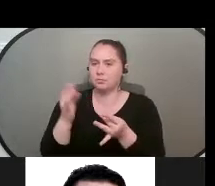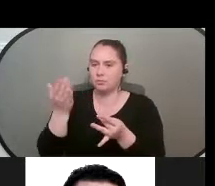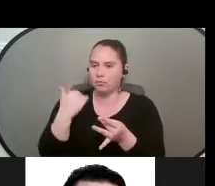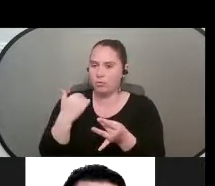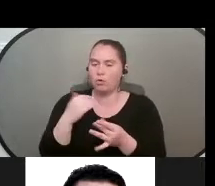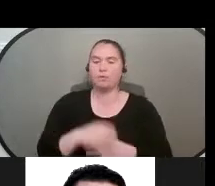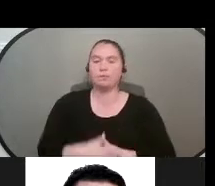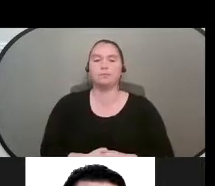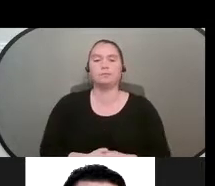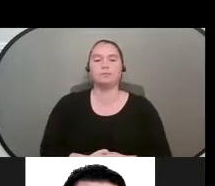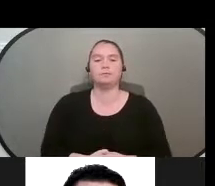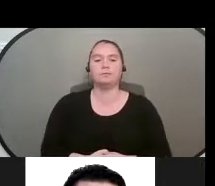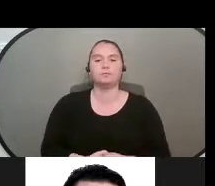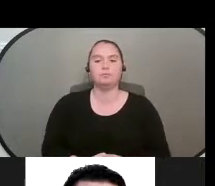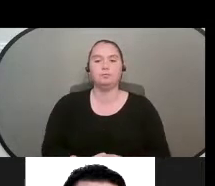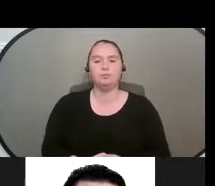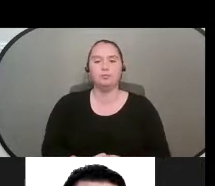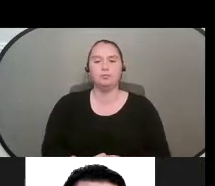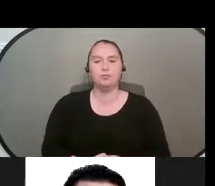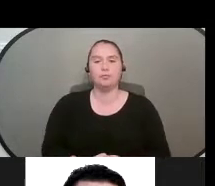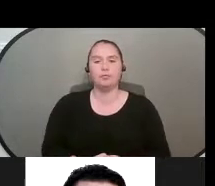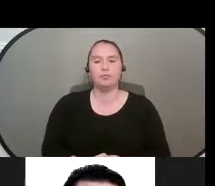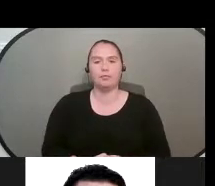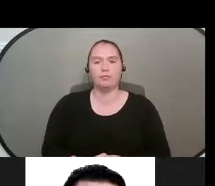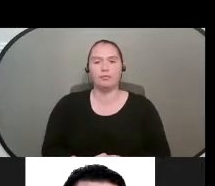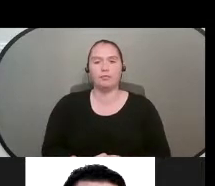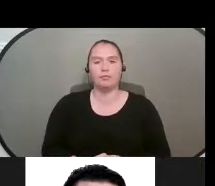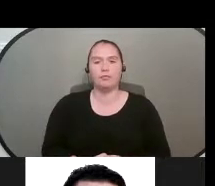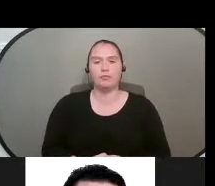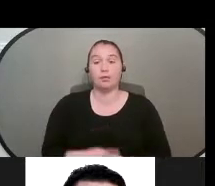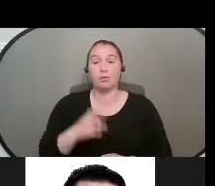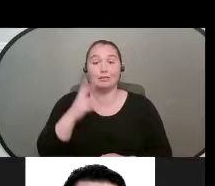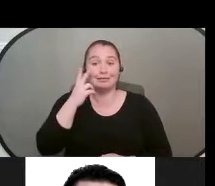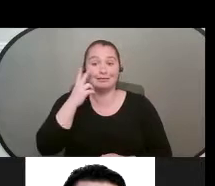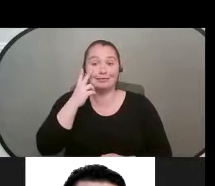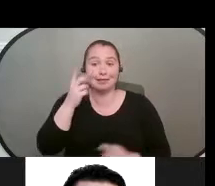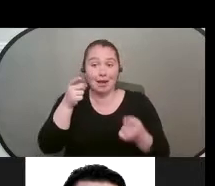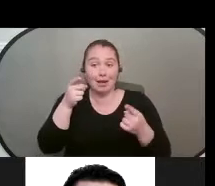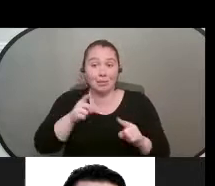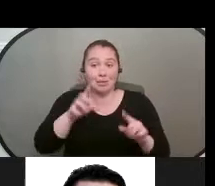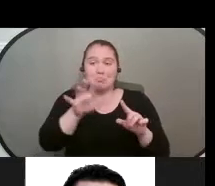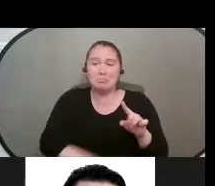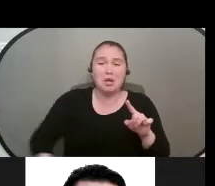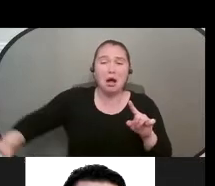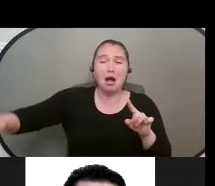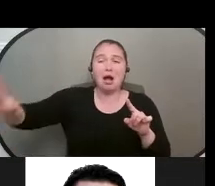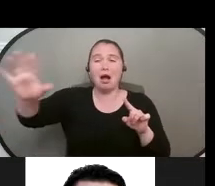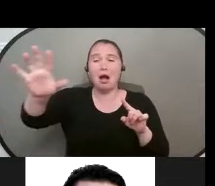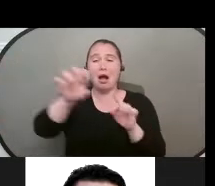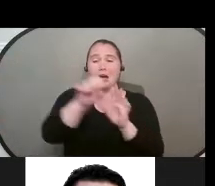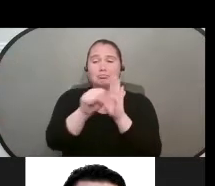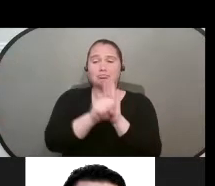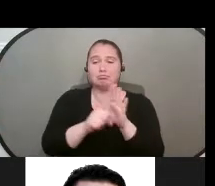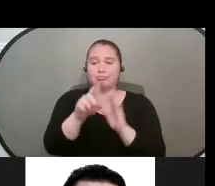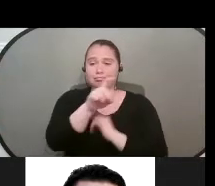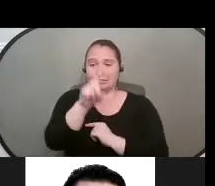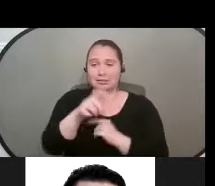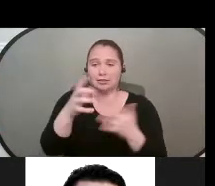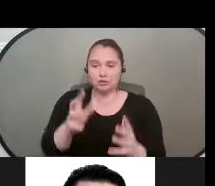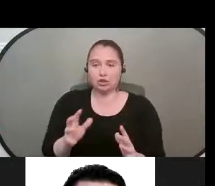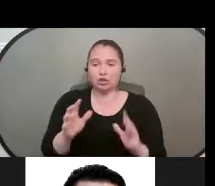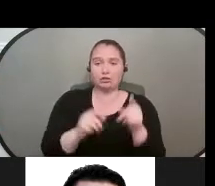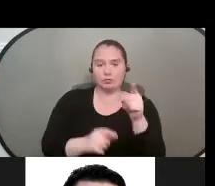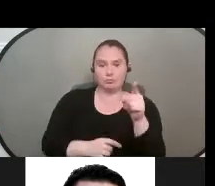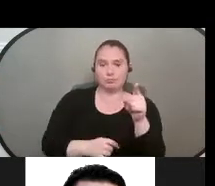that we are seeing this trend all across the state of Texas. So here's a map of the Texas